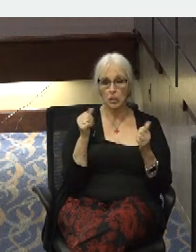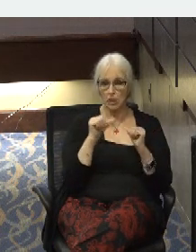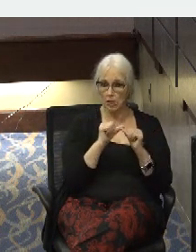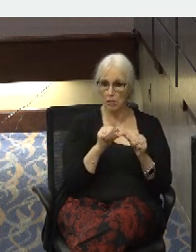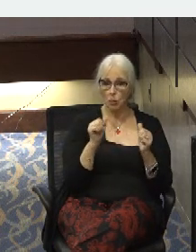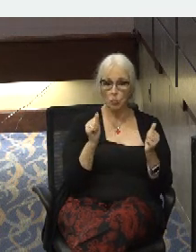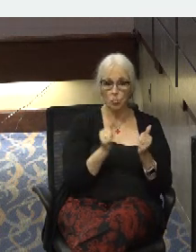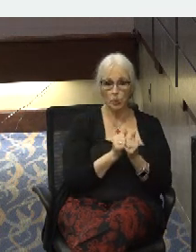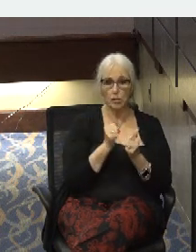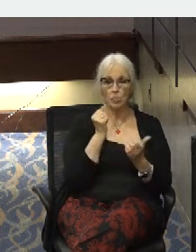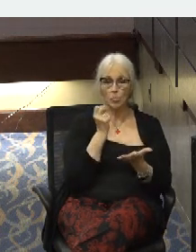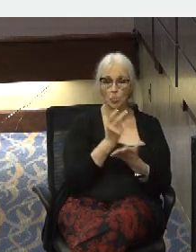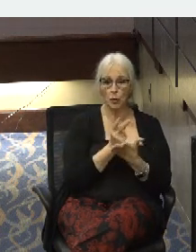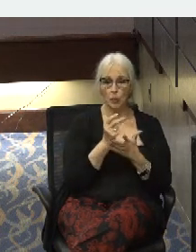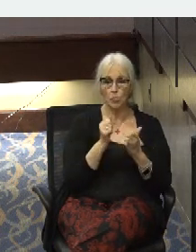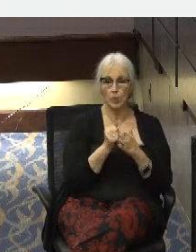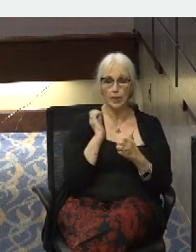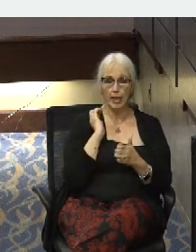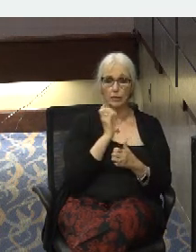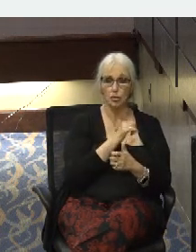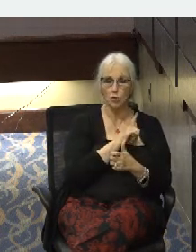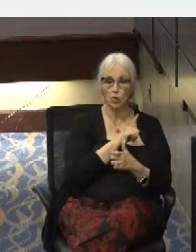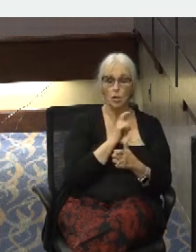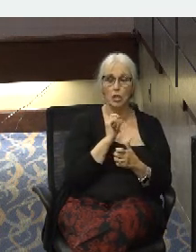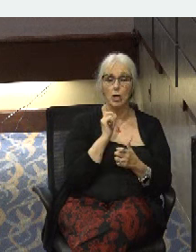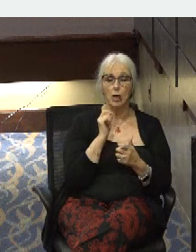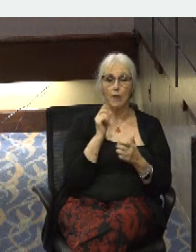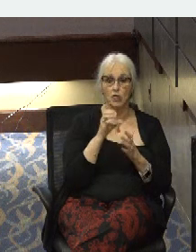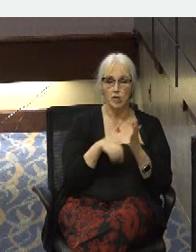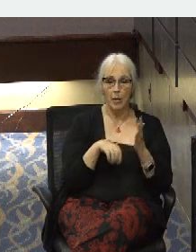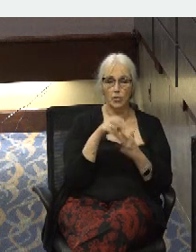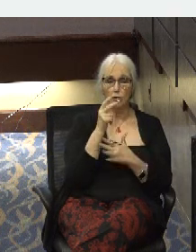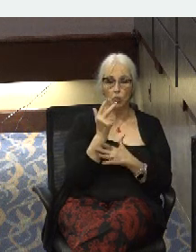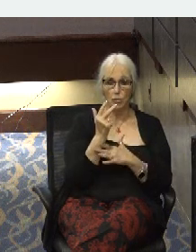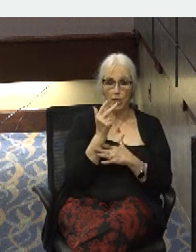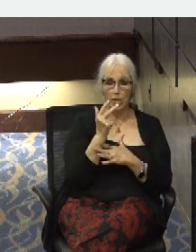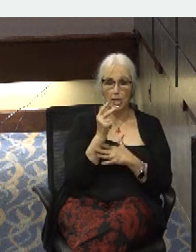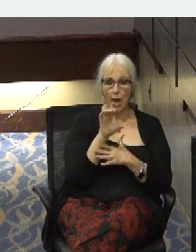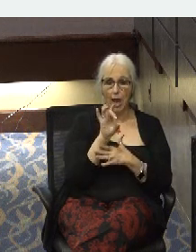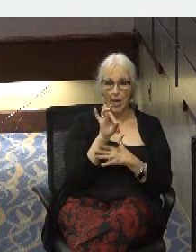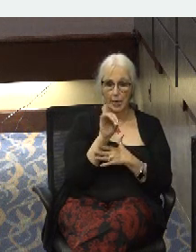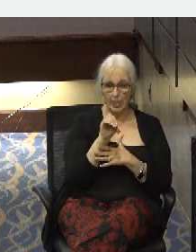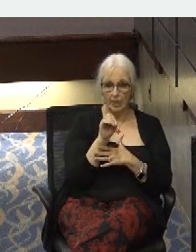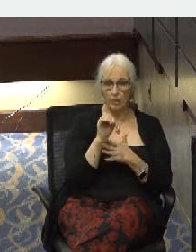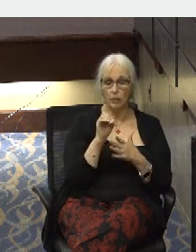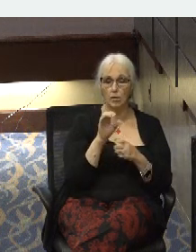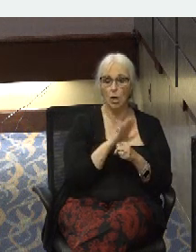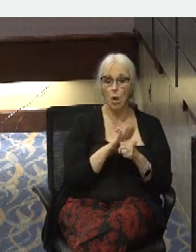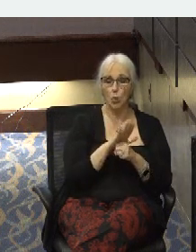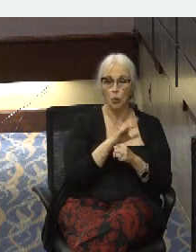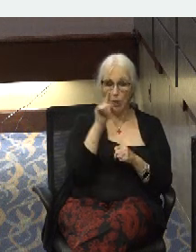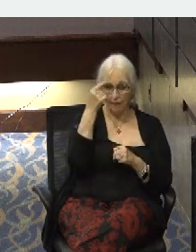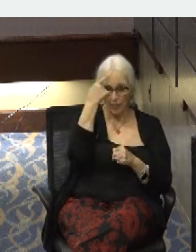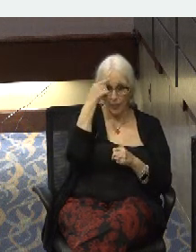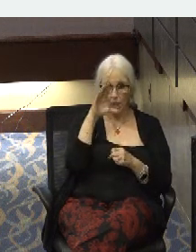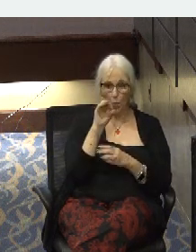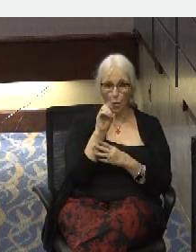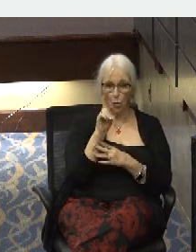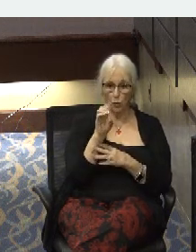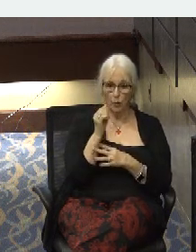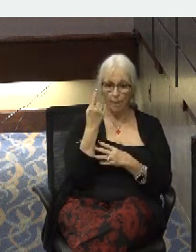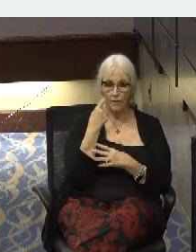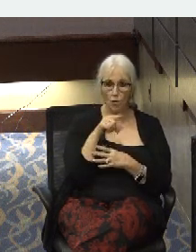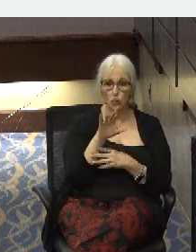was approved by Council pursuant to Chapter 380 of the Texas Local Government Code